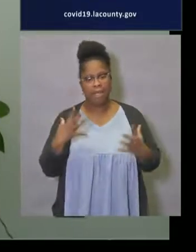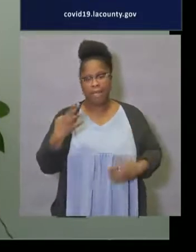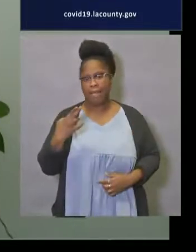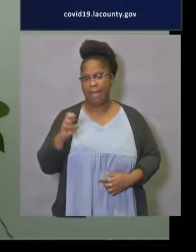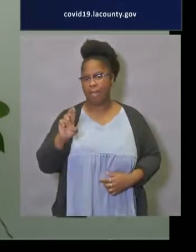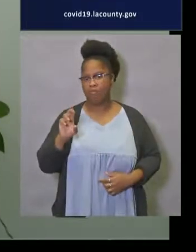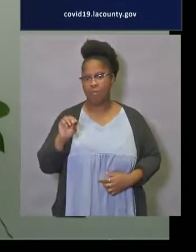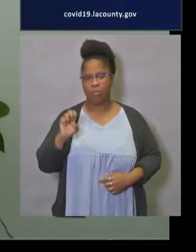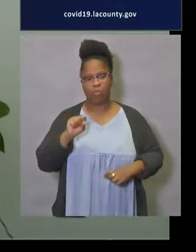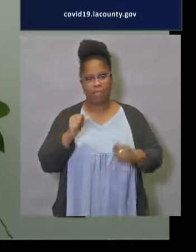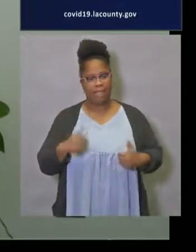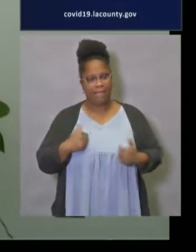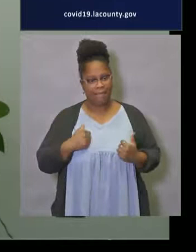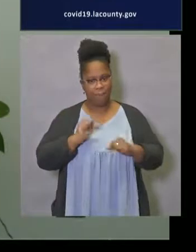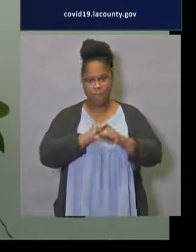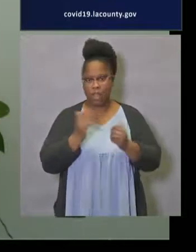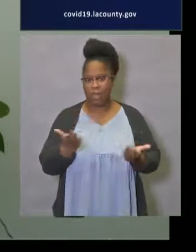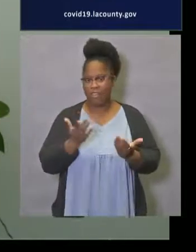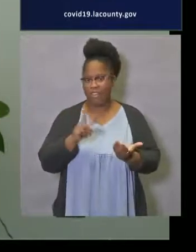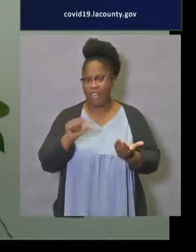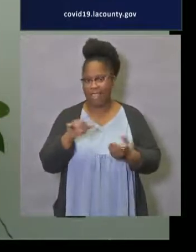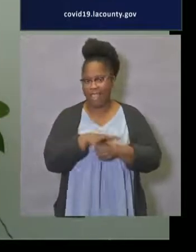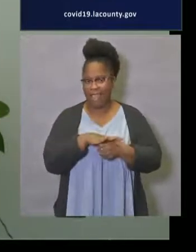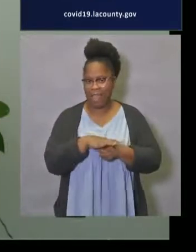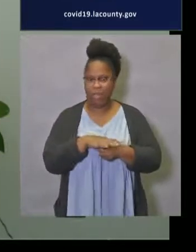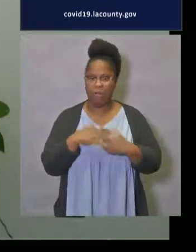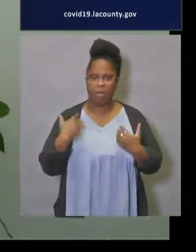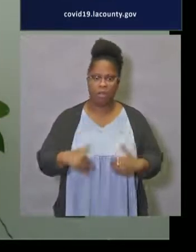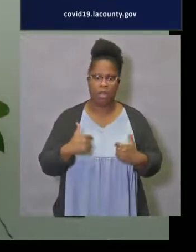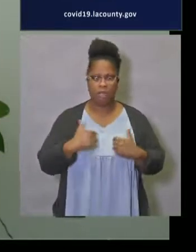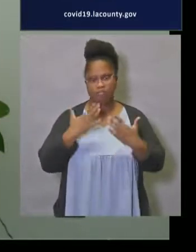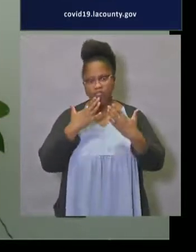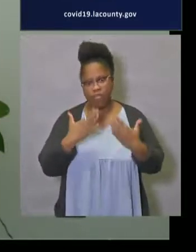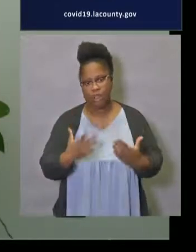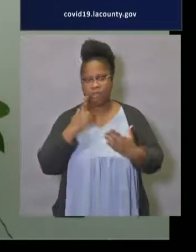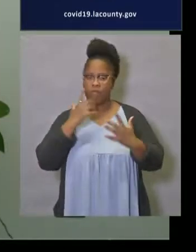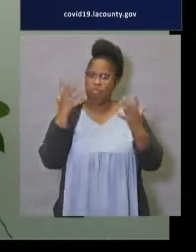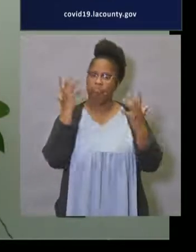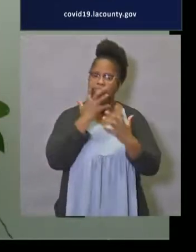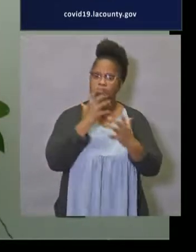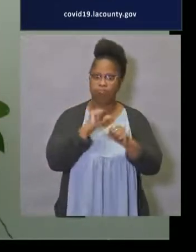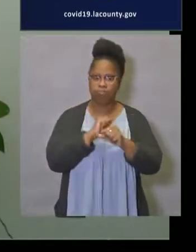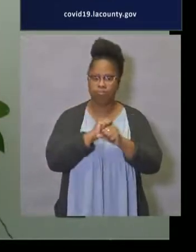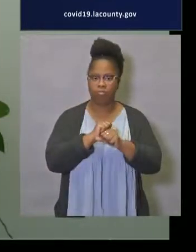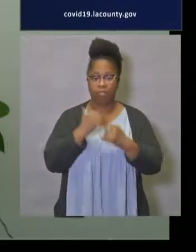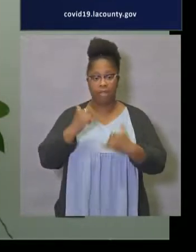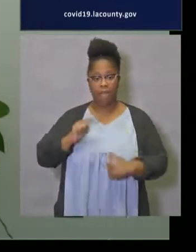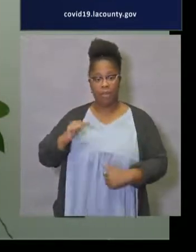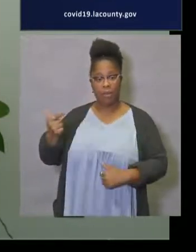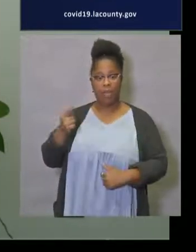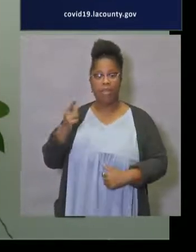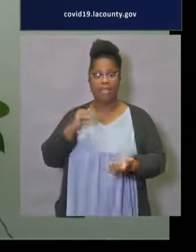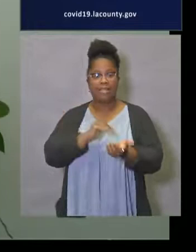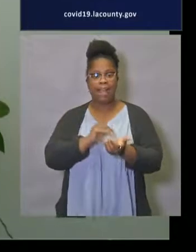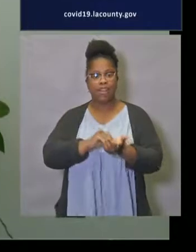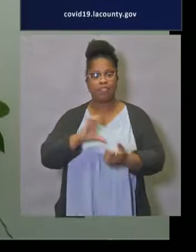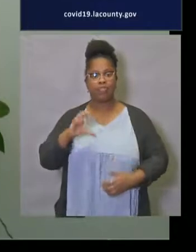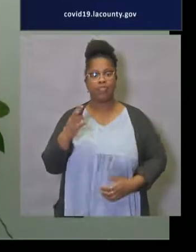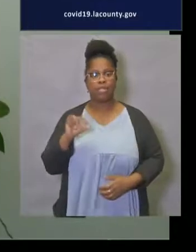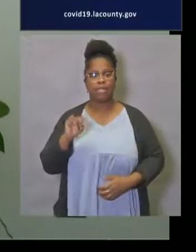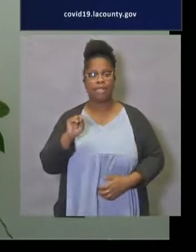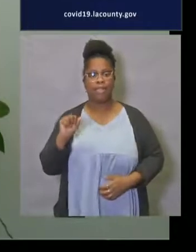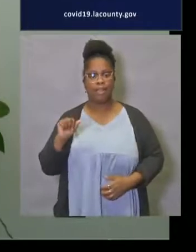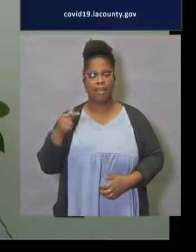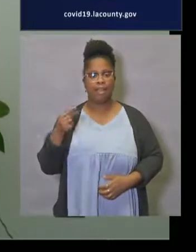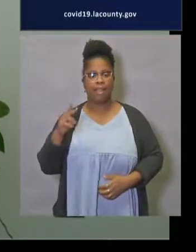LA County, and I could not be more grateful for all of this amazing work. Now, Dr. Christina Galley will provide updates from the